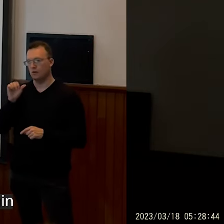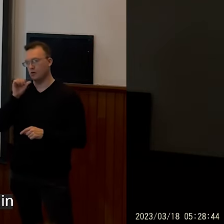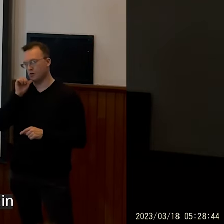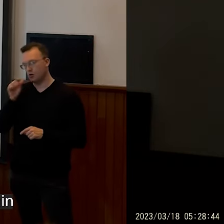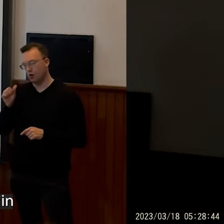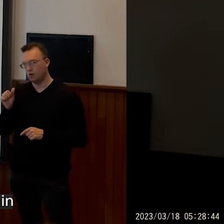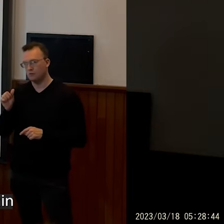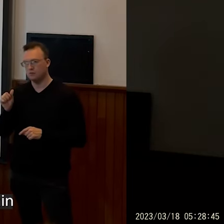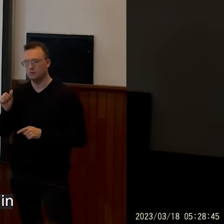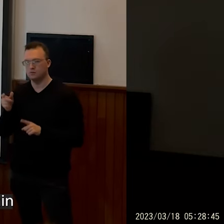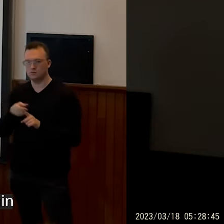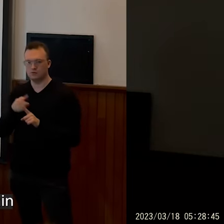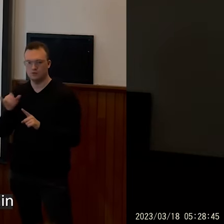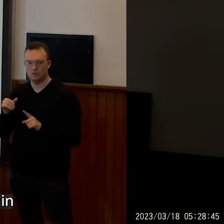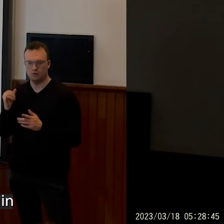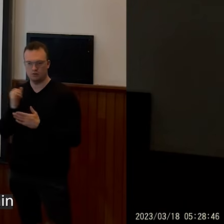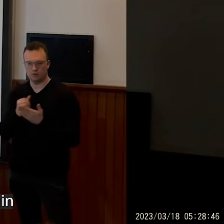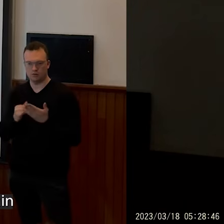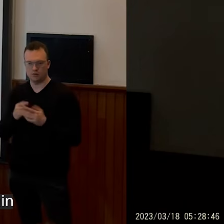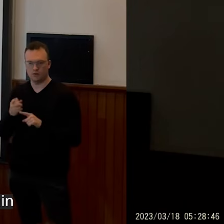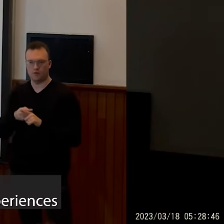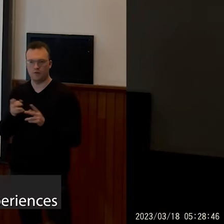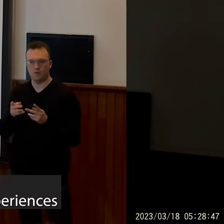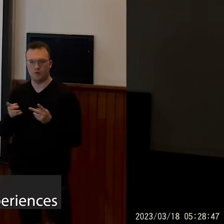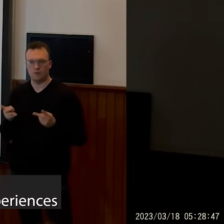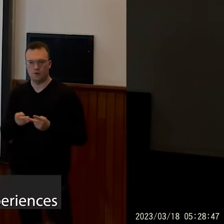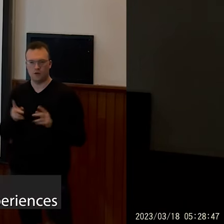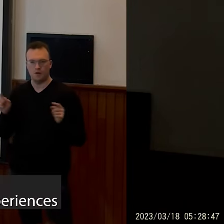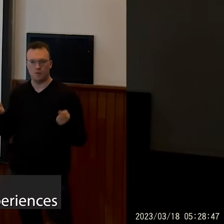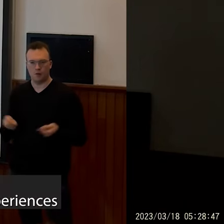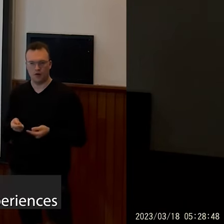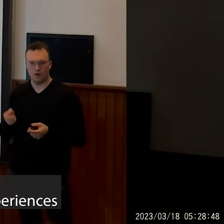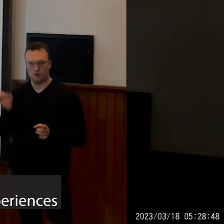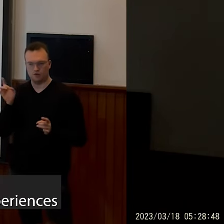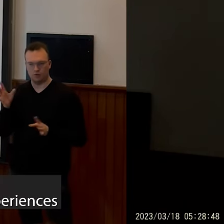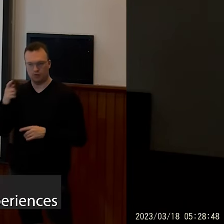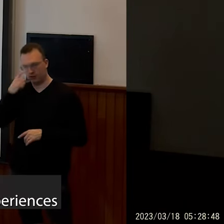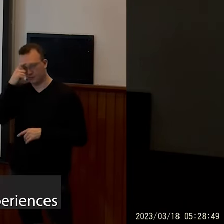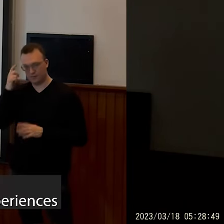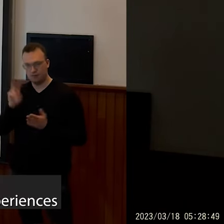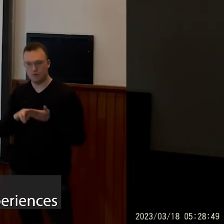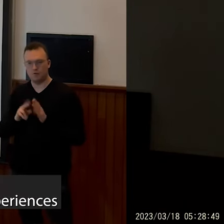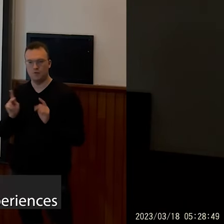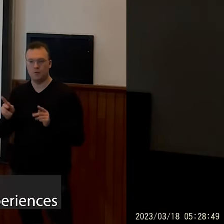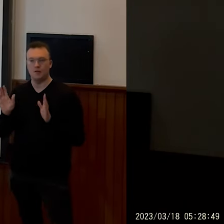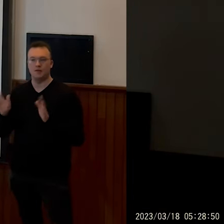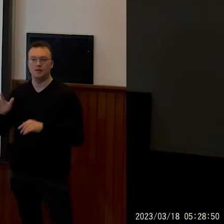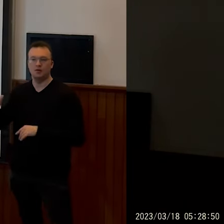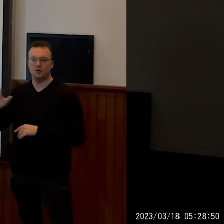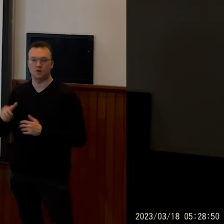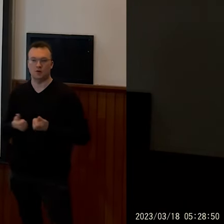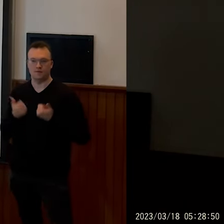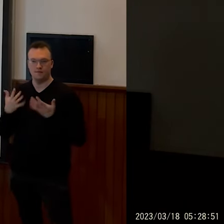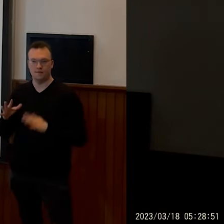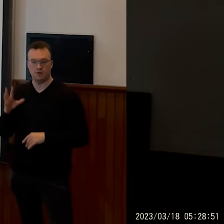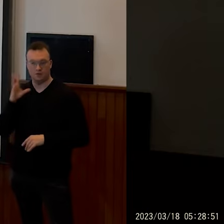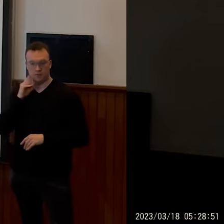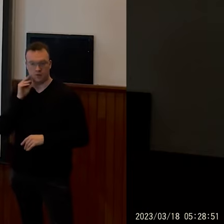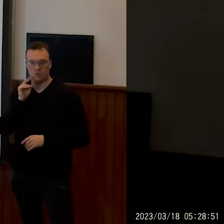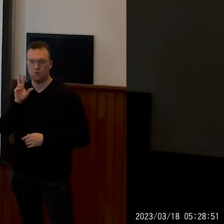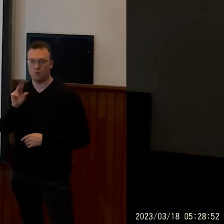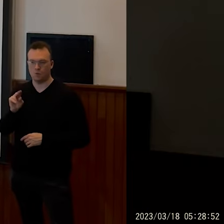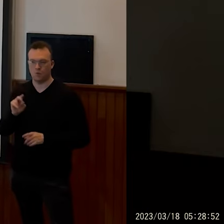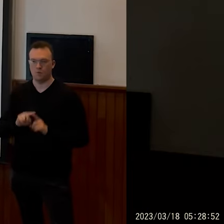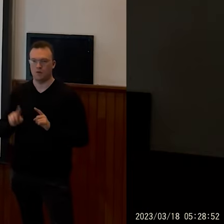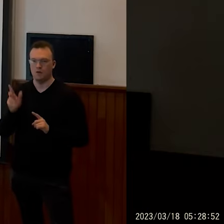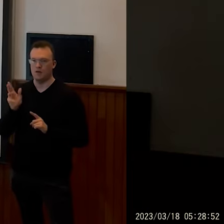always coming from the space of pain and trauma. So that's not to exclude people's lived experiences. I think that there